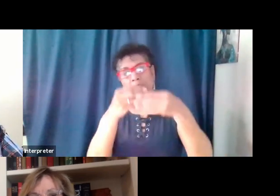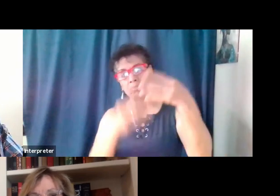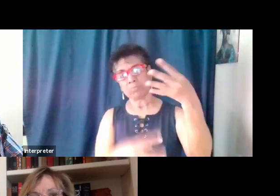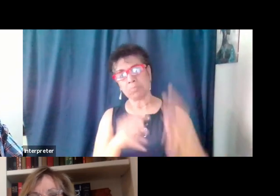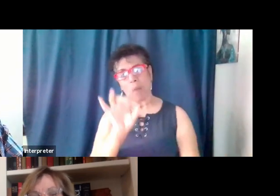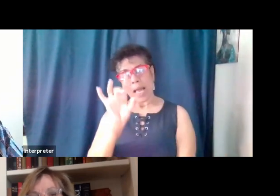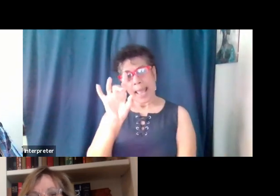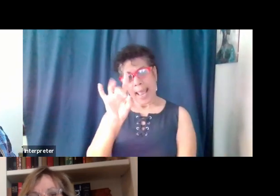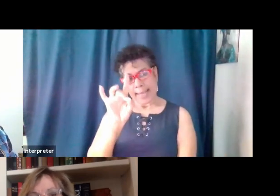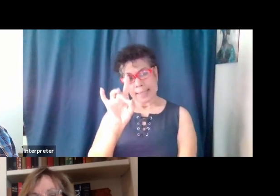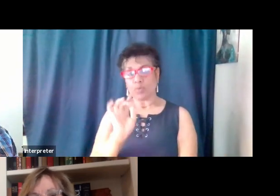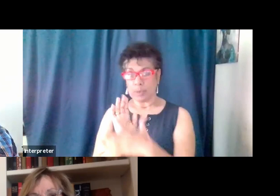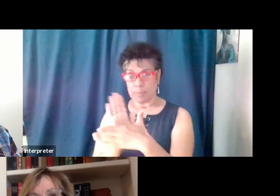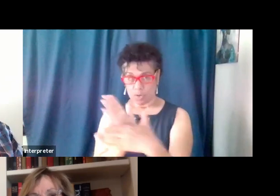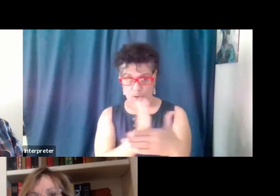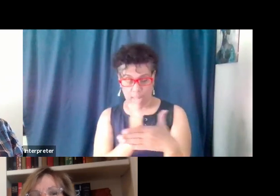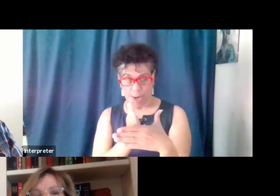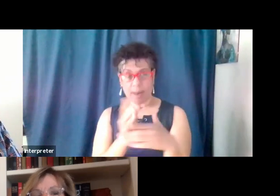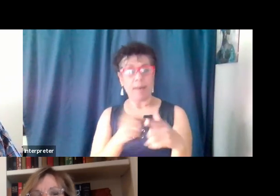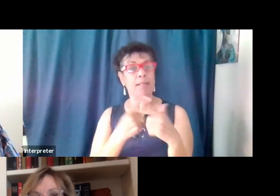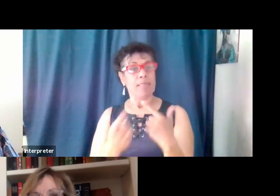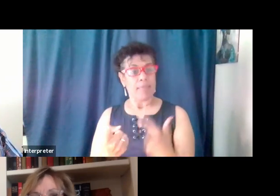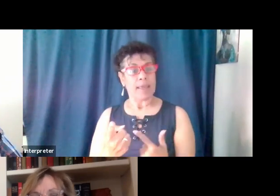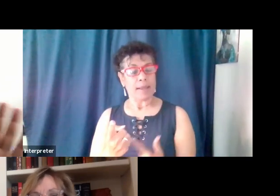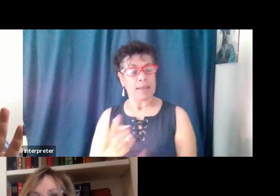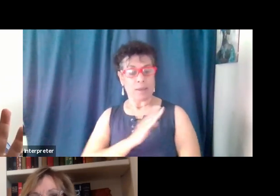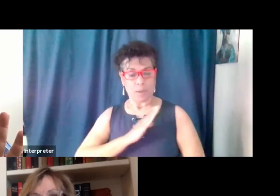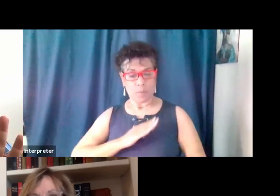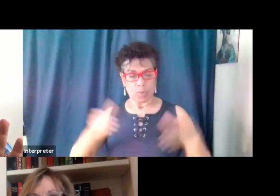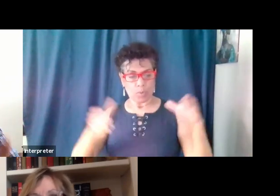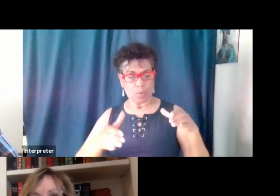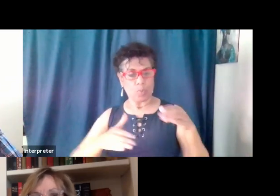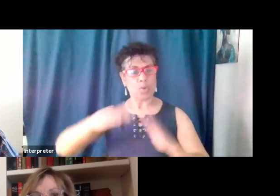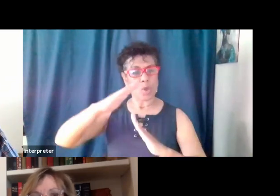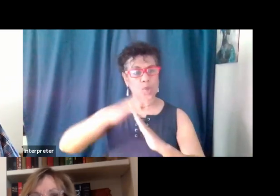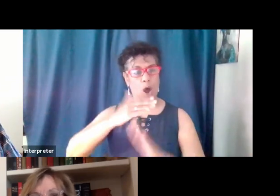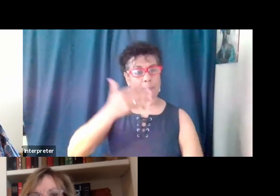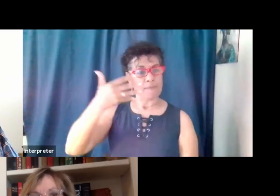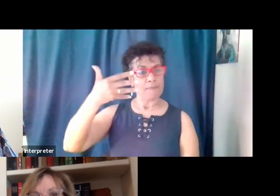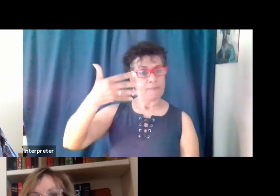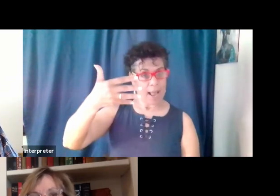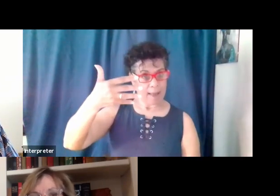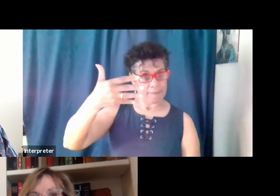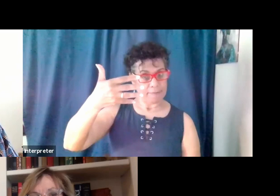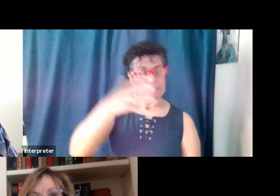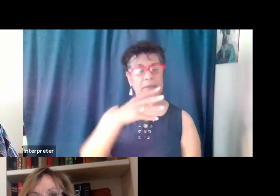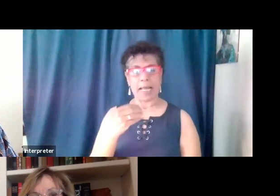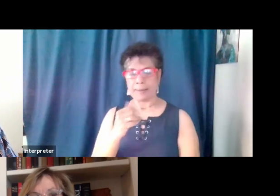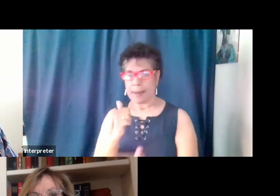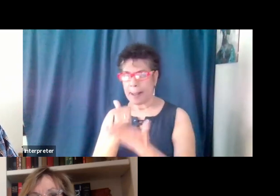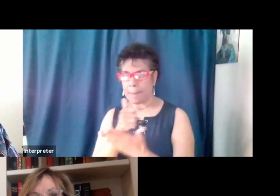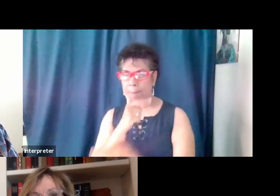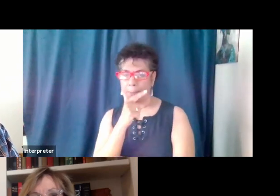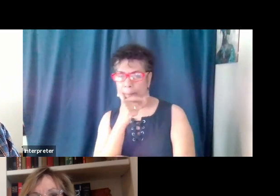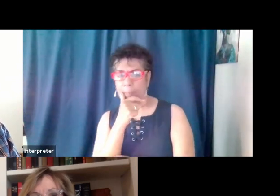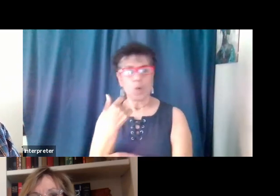we've been sharing. And then a panel has discussed the top five and really helped determine who they think is really